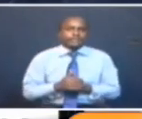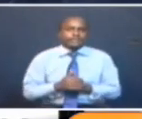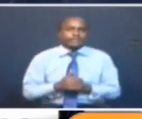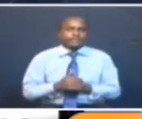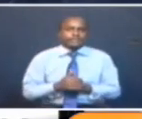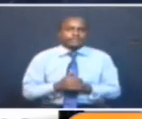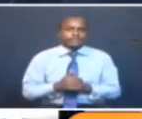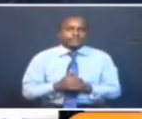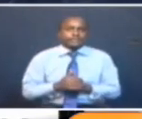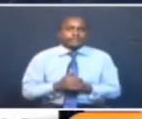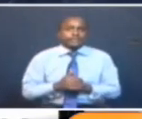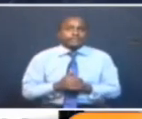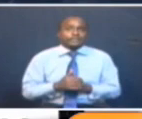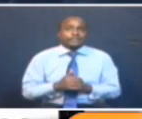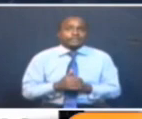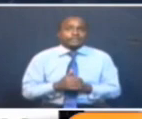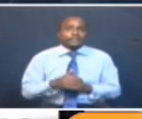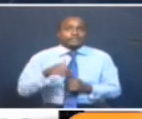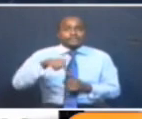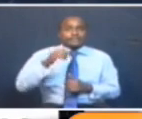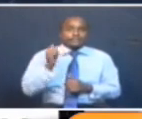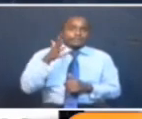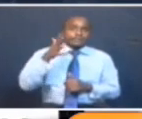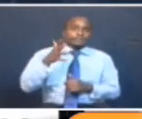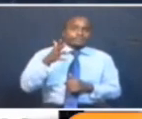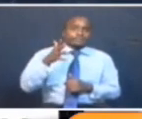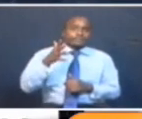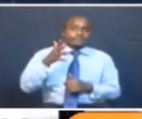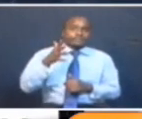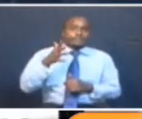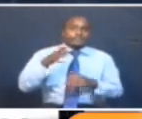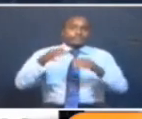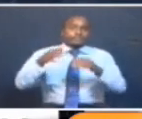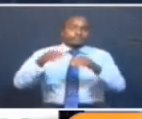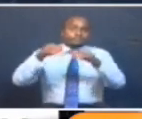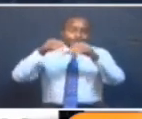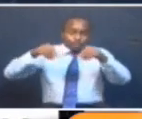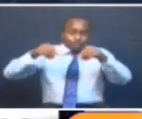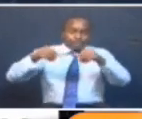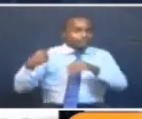Because it's costlier. But the quality-wise, it's number one.